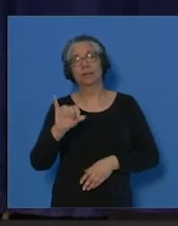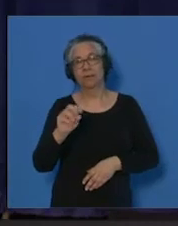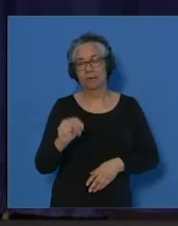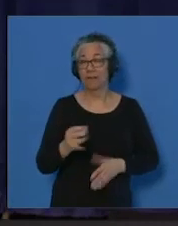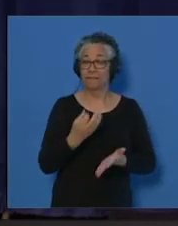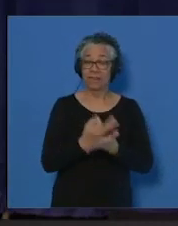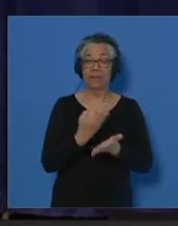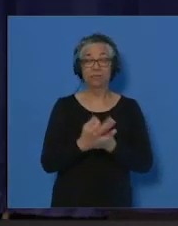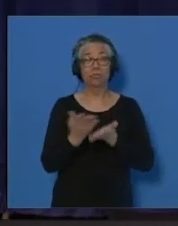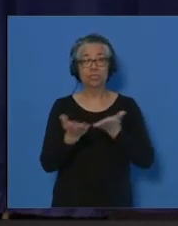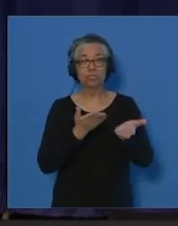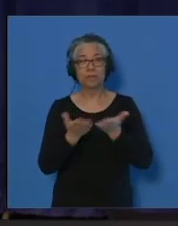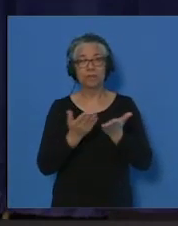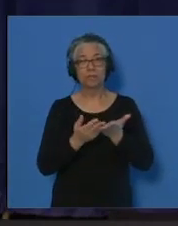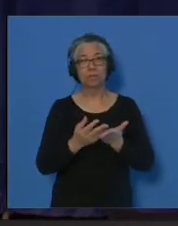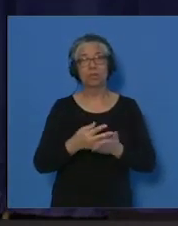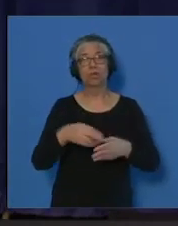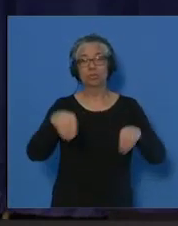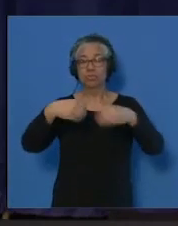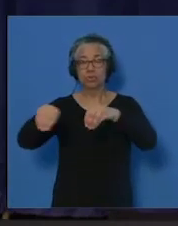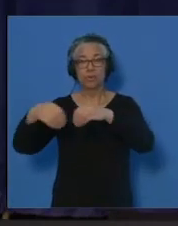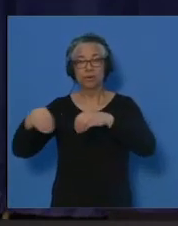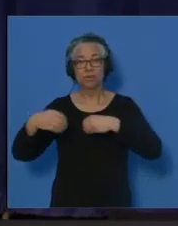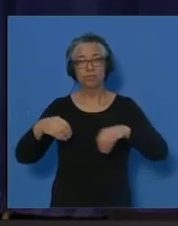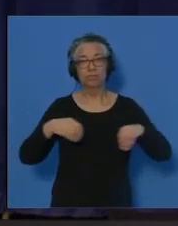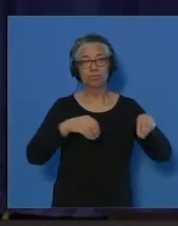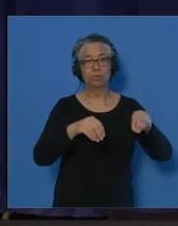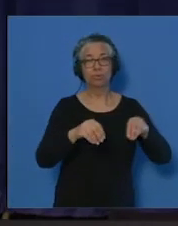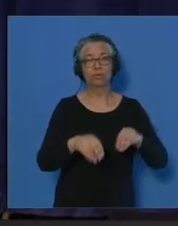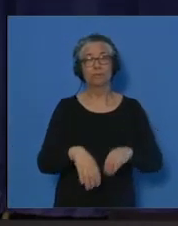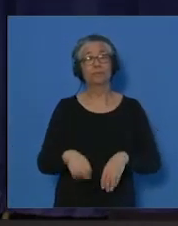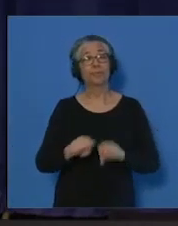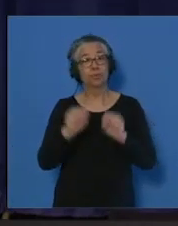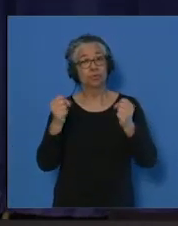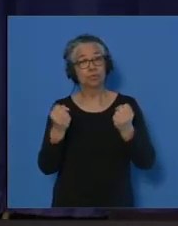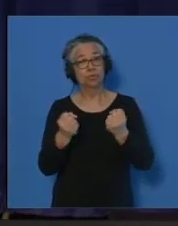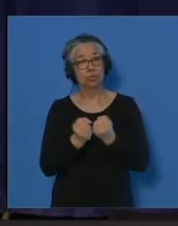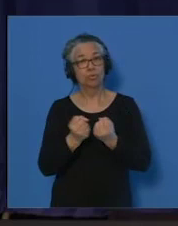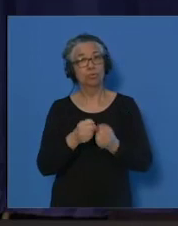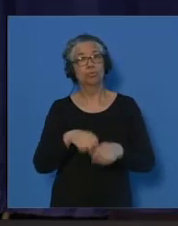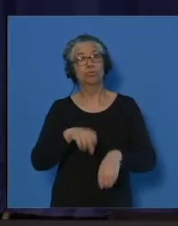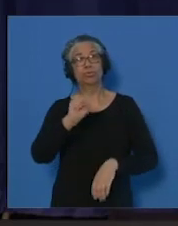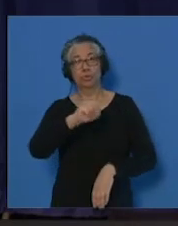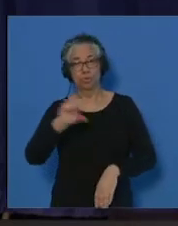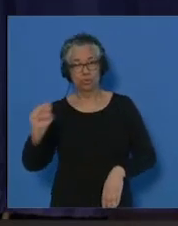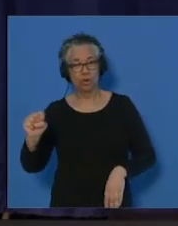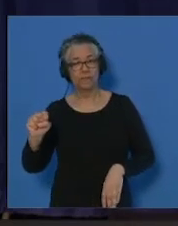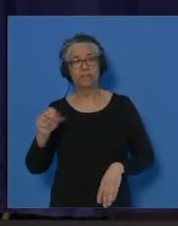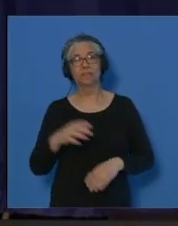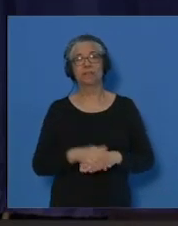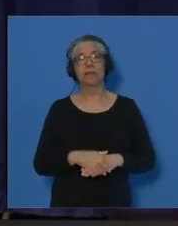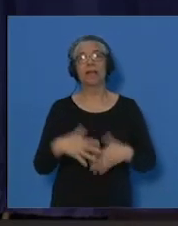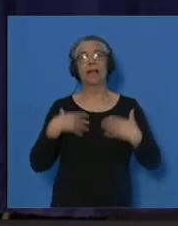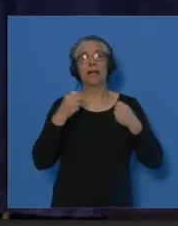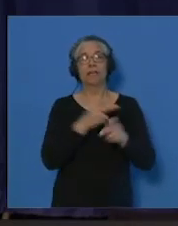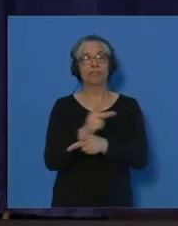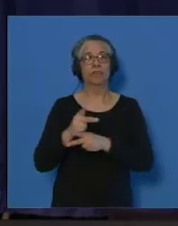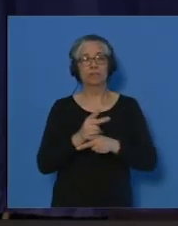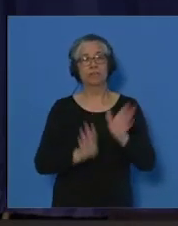services, retail and services, social services and healthcare, and development and